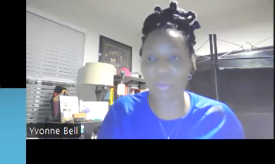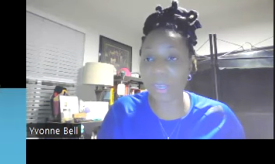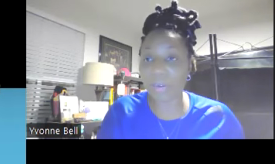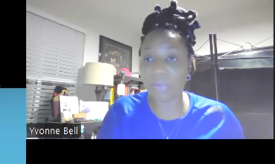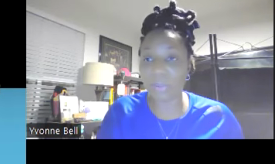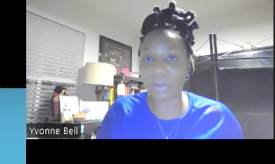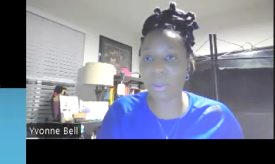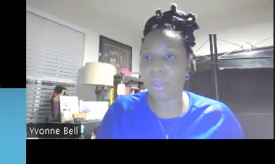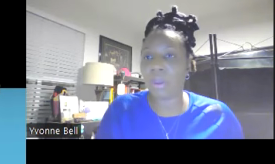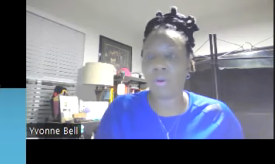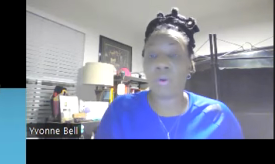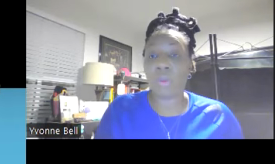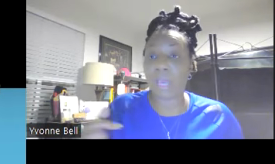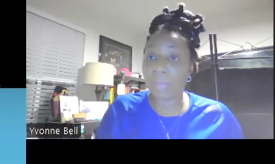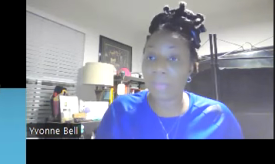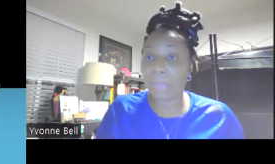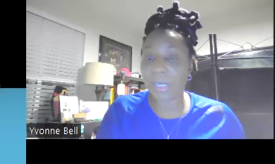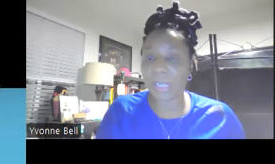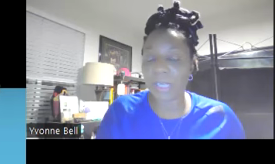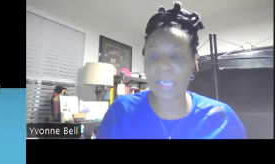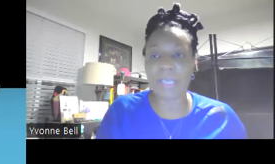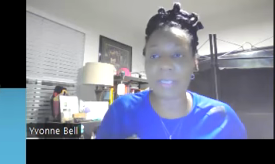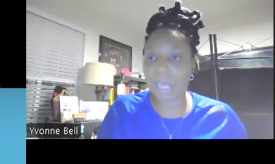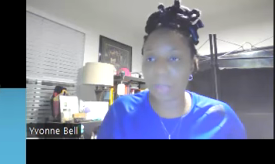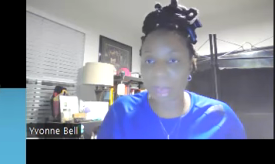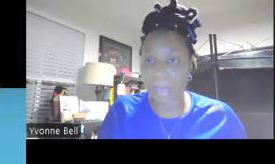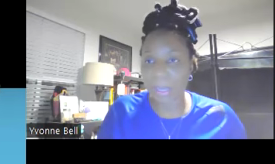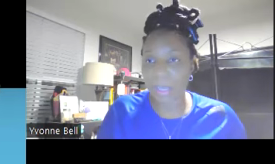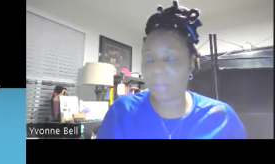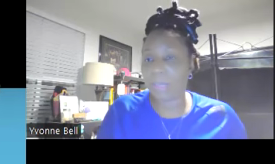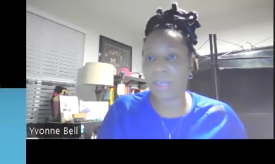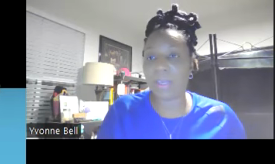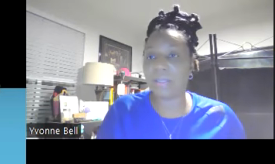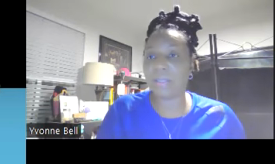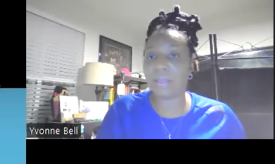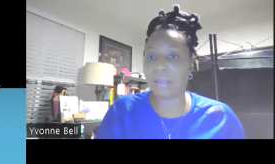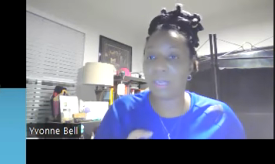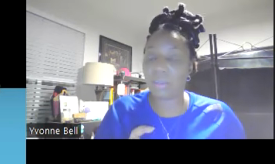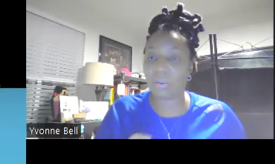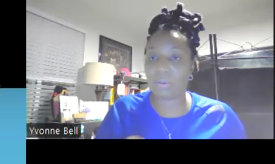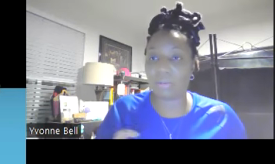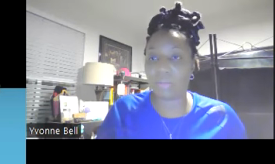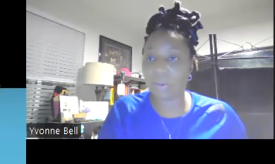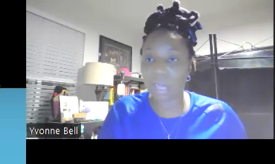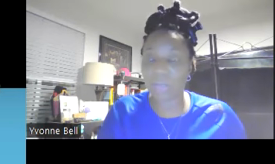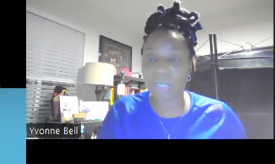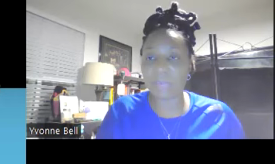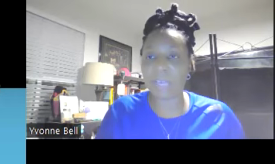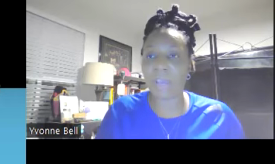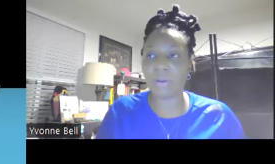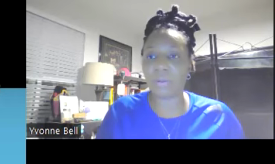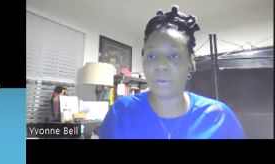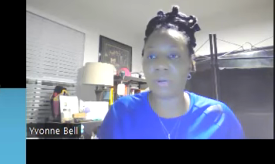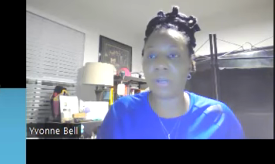no record of you, or when I'm inputting it, it gets kicked back because either the middle name was